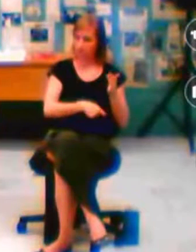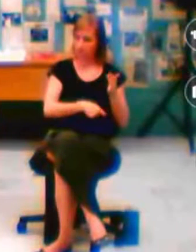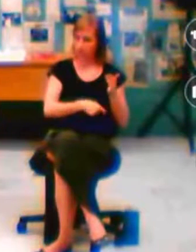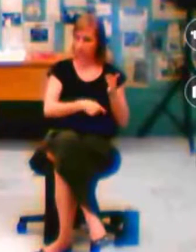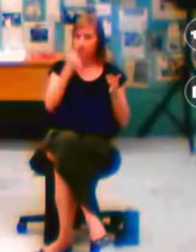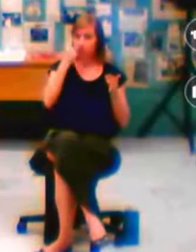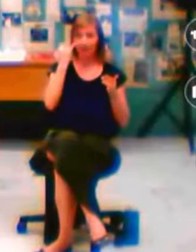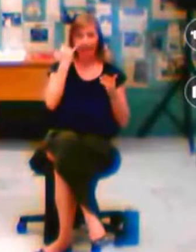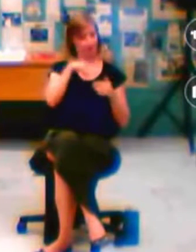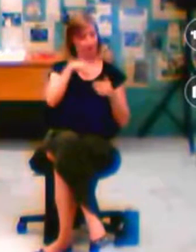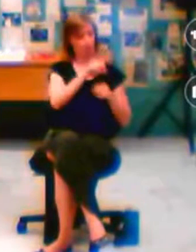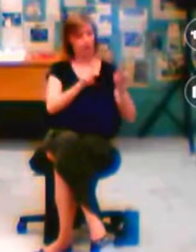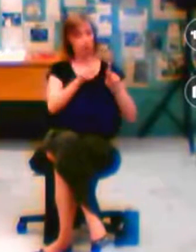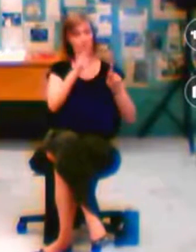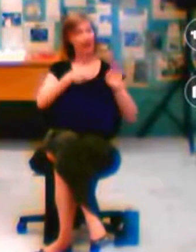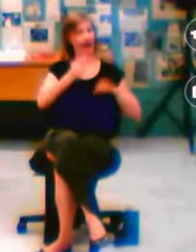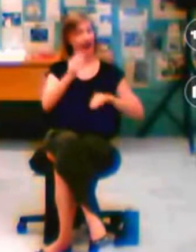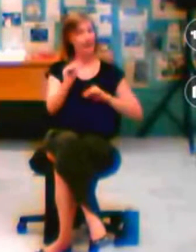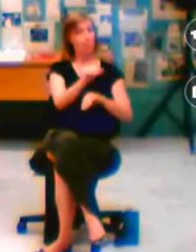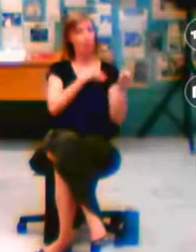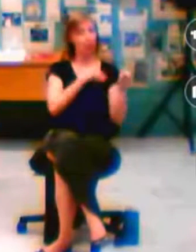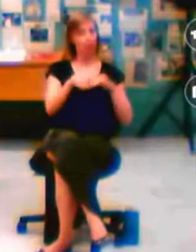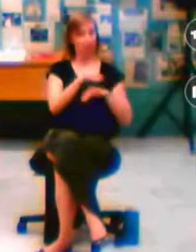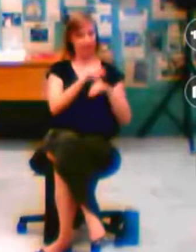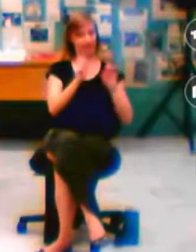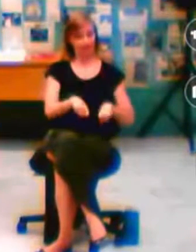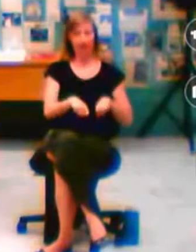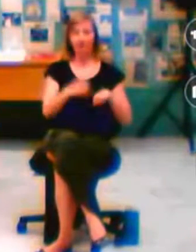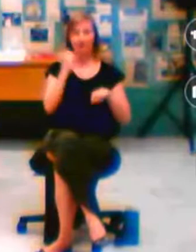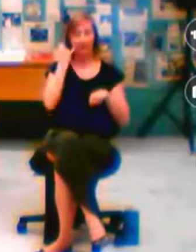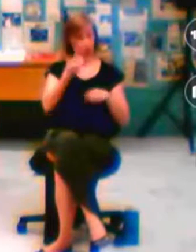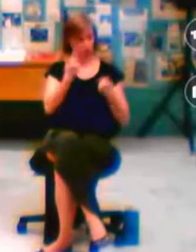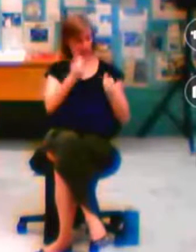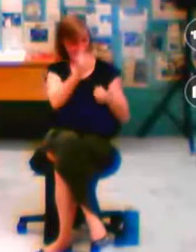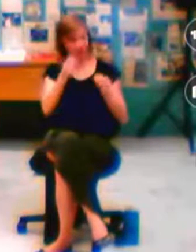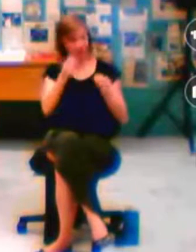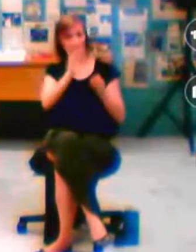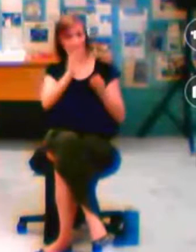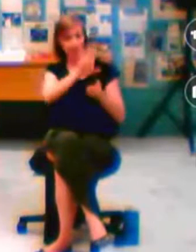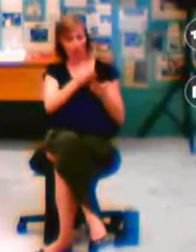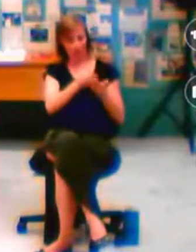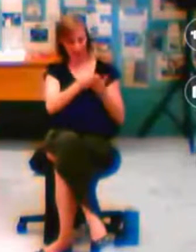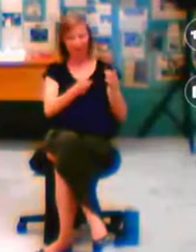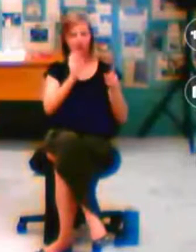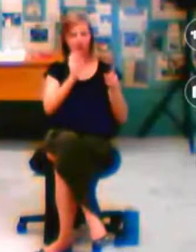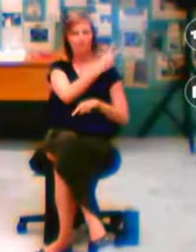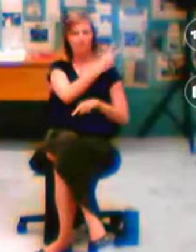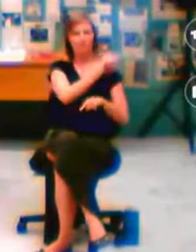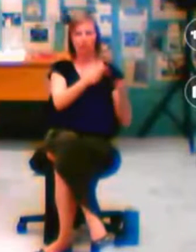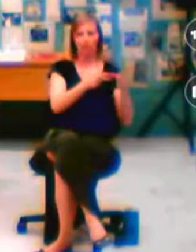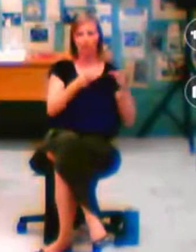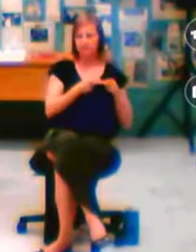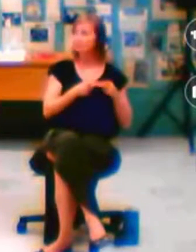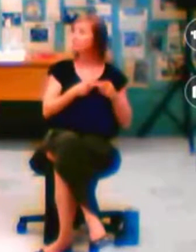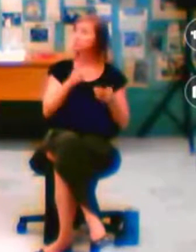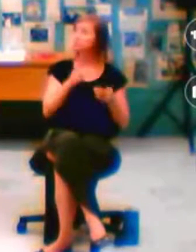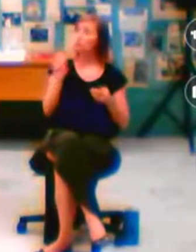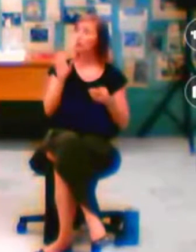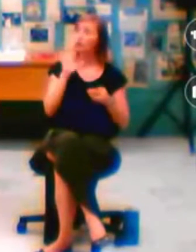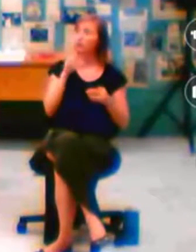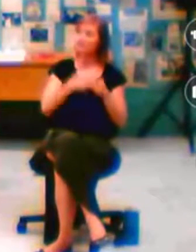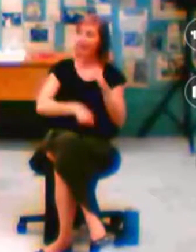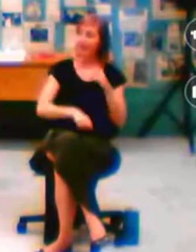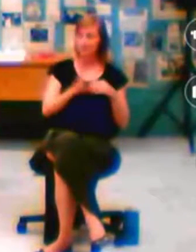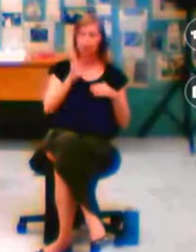income tax filers pay 33% of the tax. Those are very, very mobile people. And if you